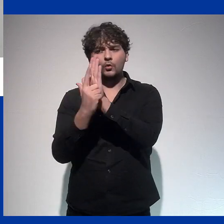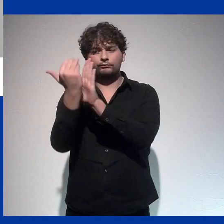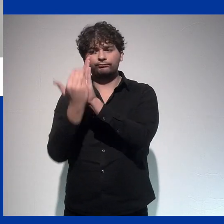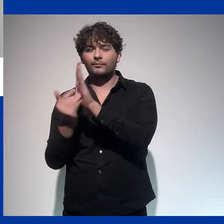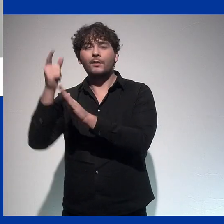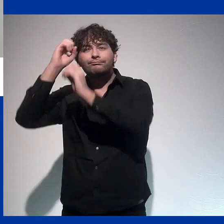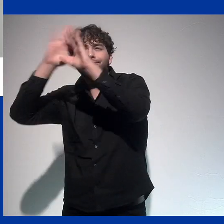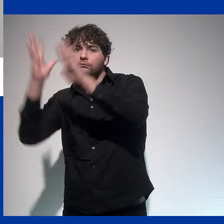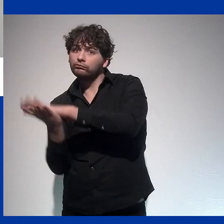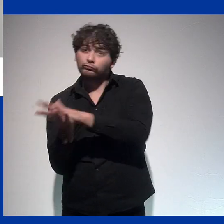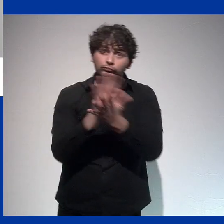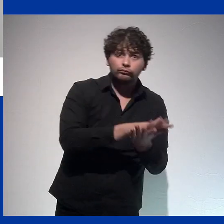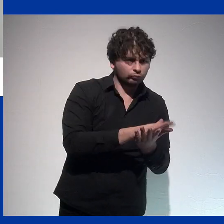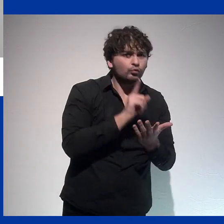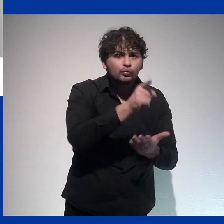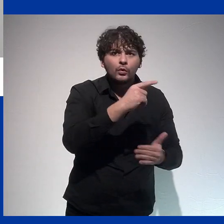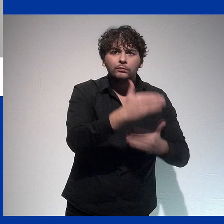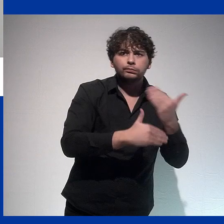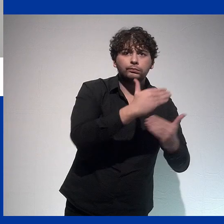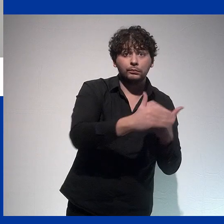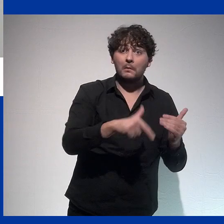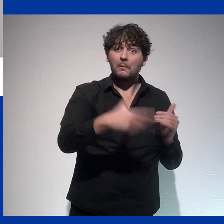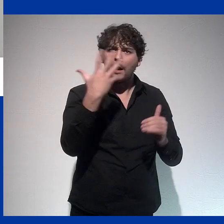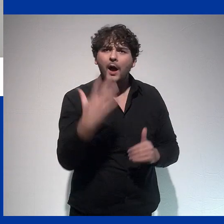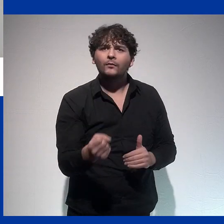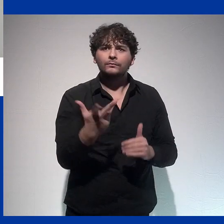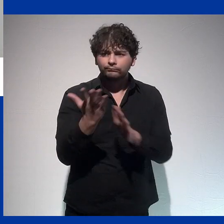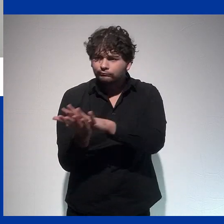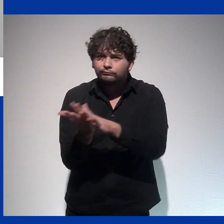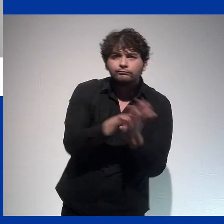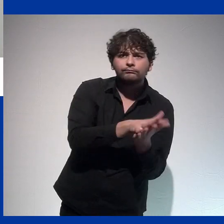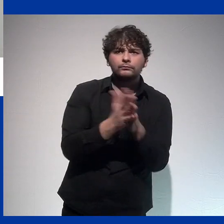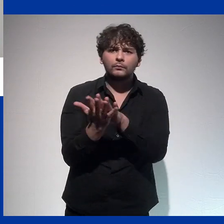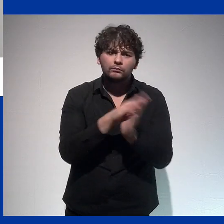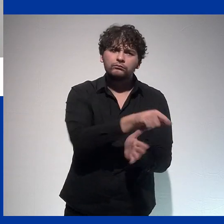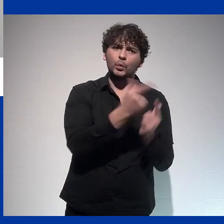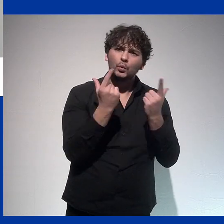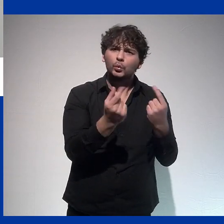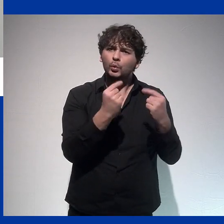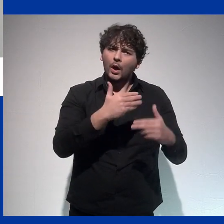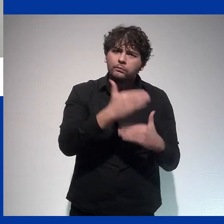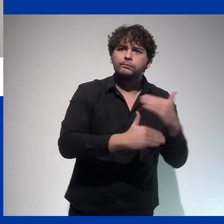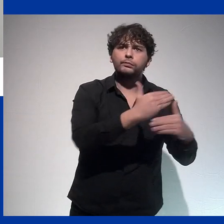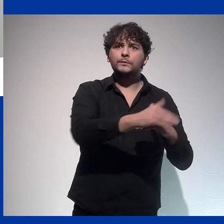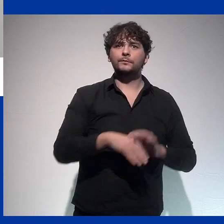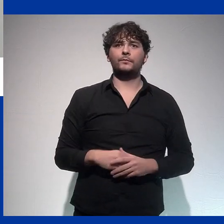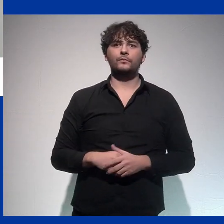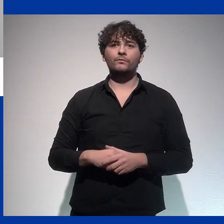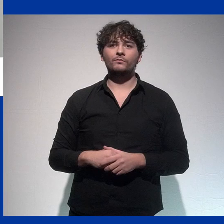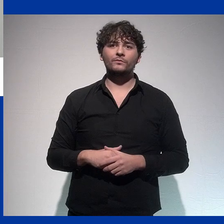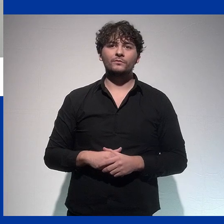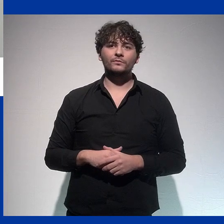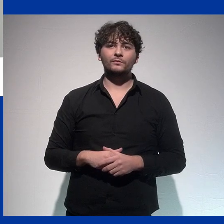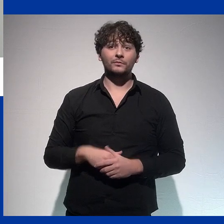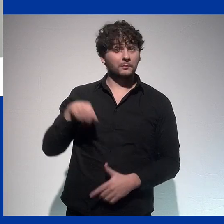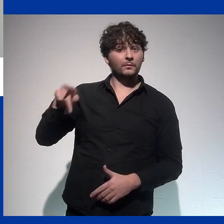Bonn process is the result of our involvement in developing the mechanism for implementing the agenda. If priorities and